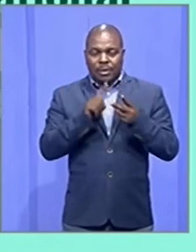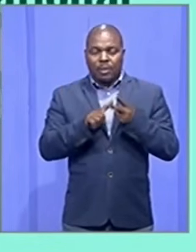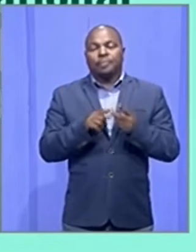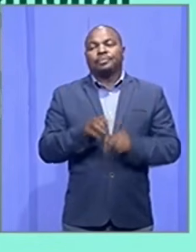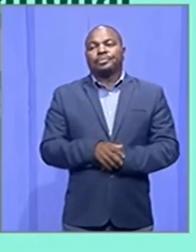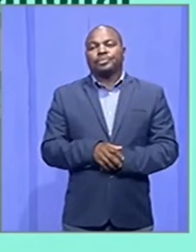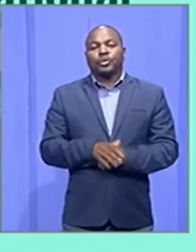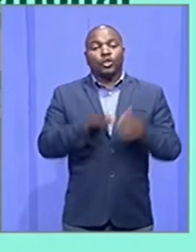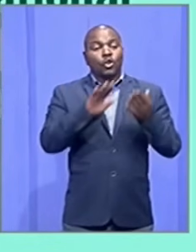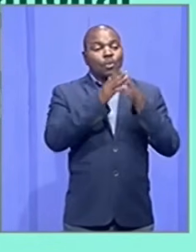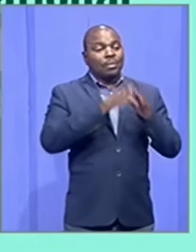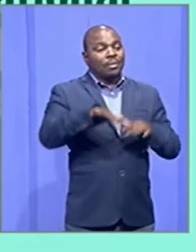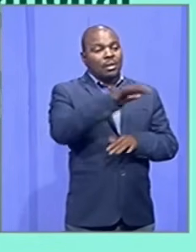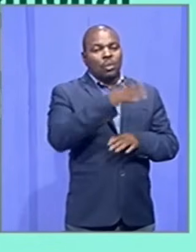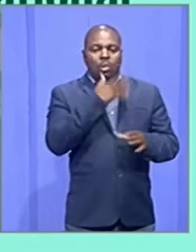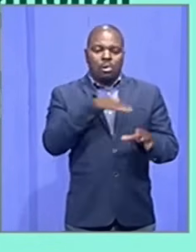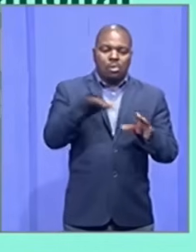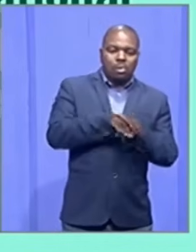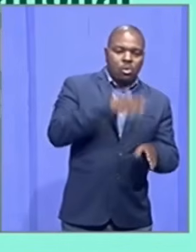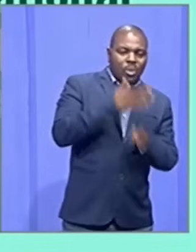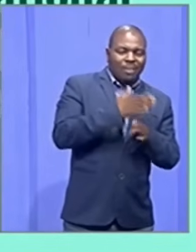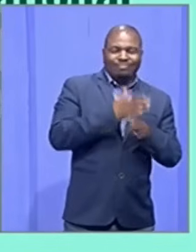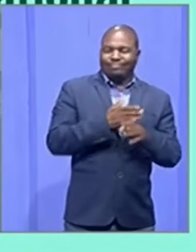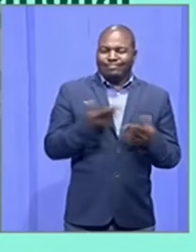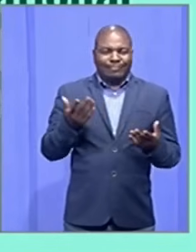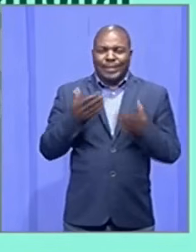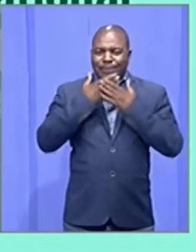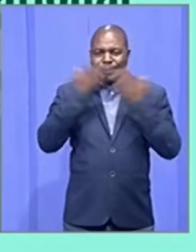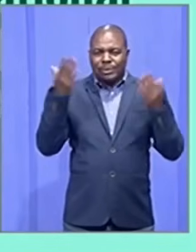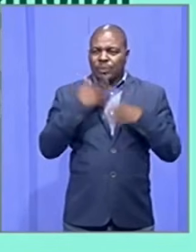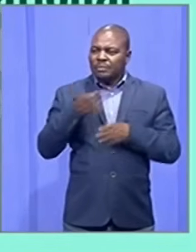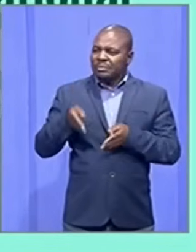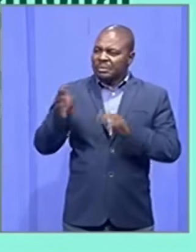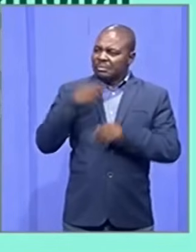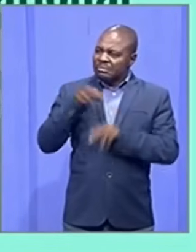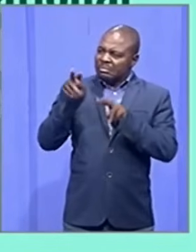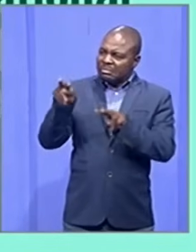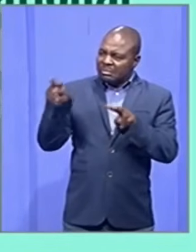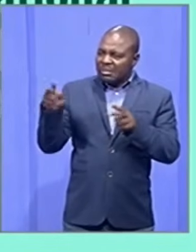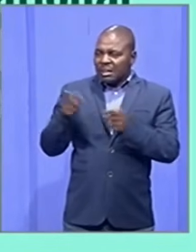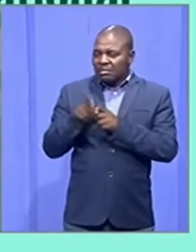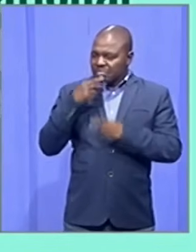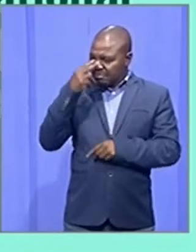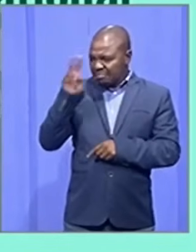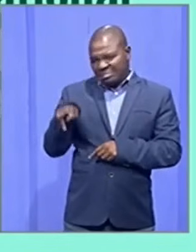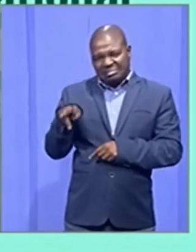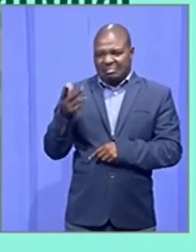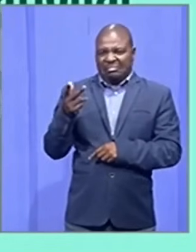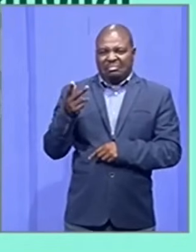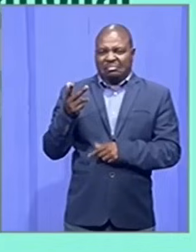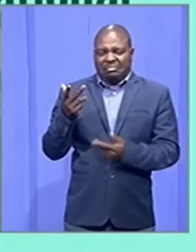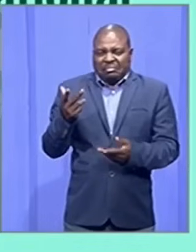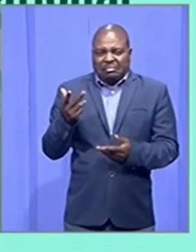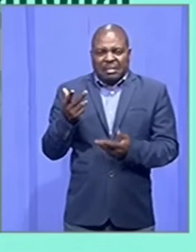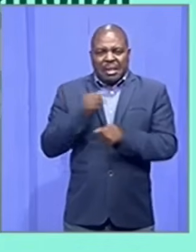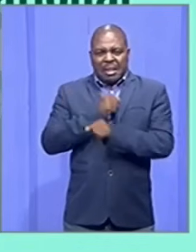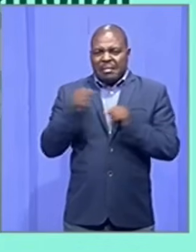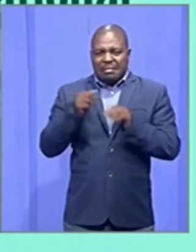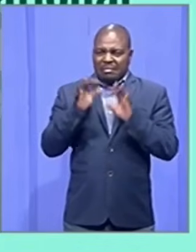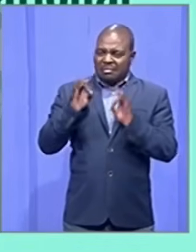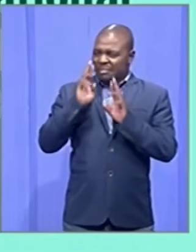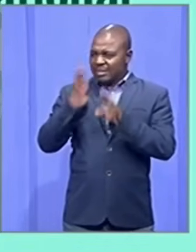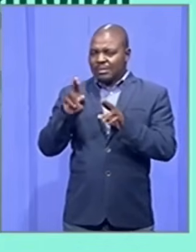ya setšhaba ha re ba tsentse gore le bona ba tseye karolo fa re kopana le bona mo mebileng re ba lebella ka mokgwa o sa nnang pila ebe re sa re retoloa